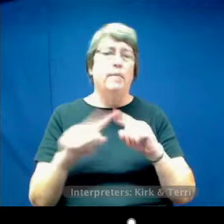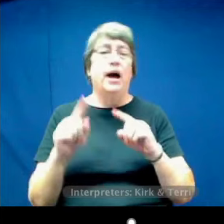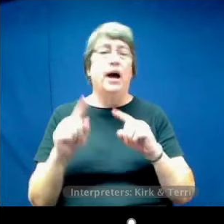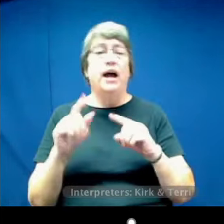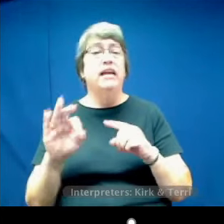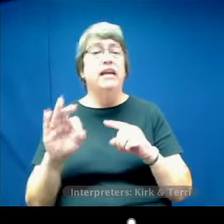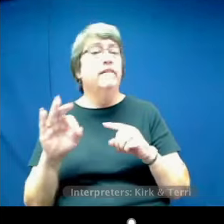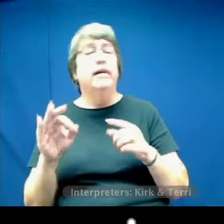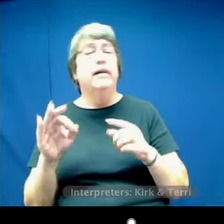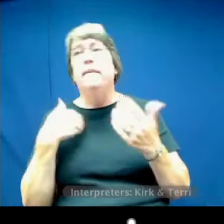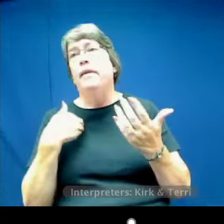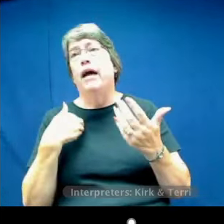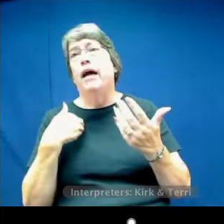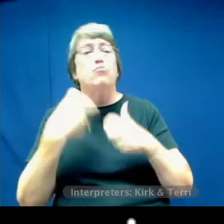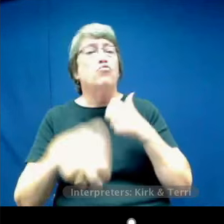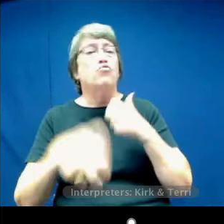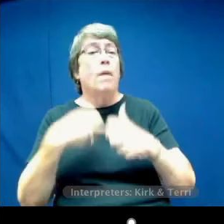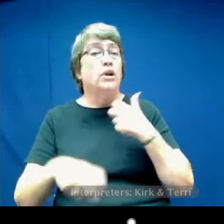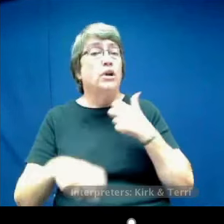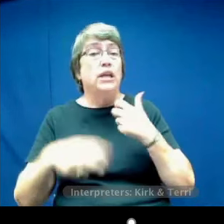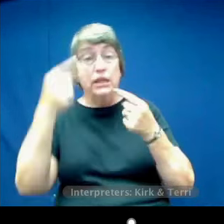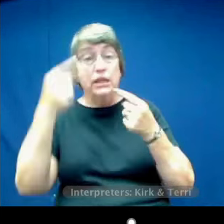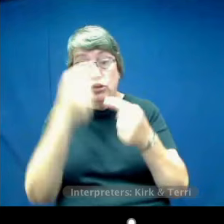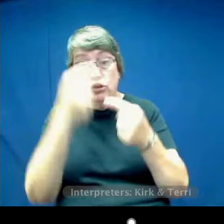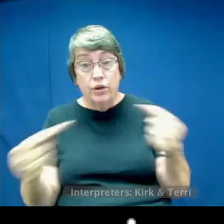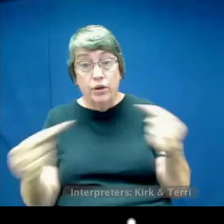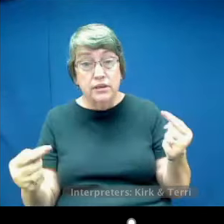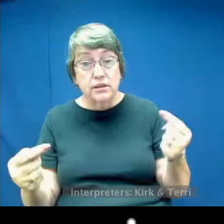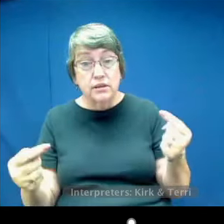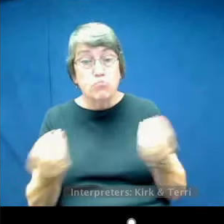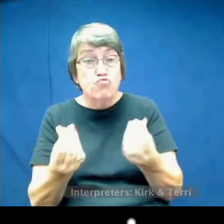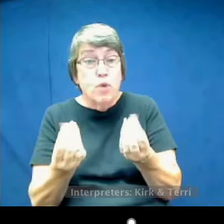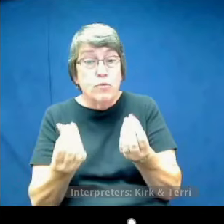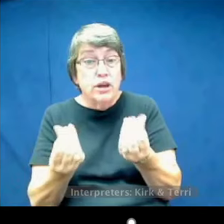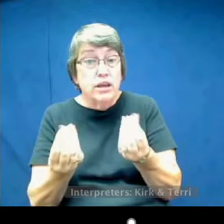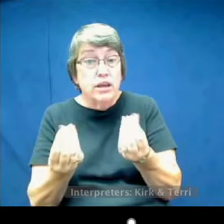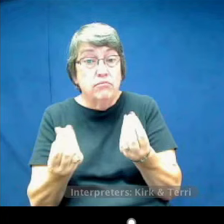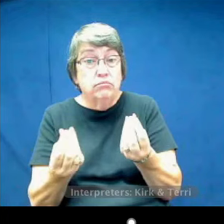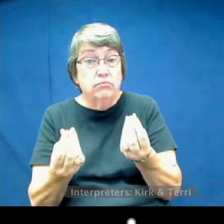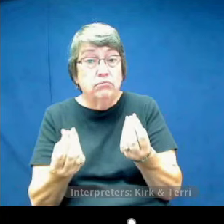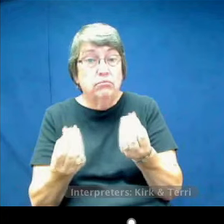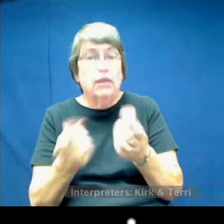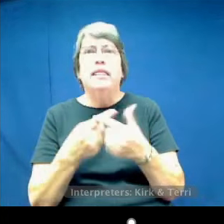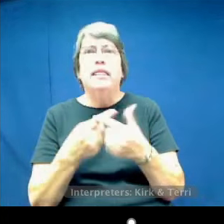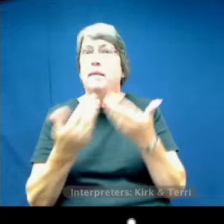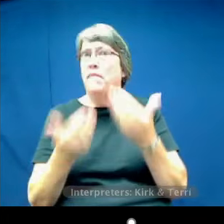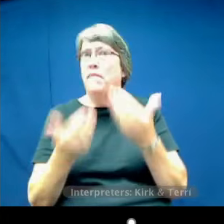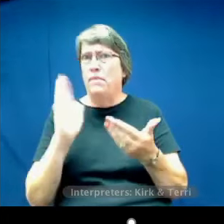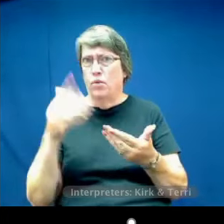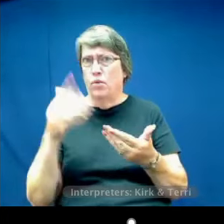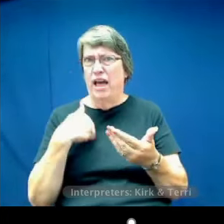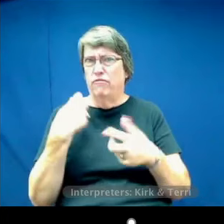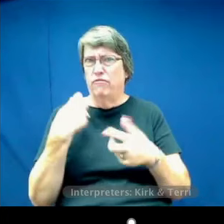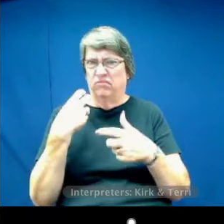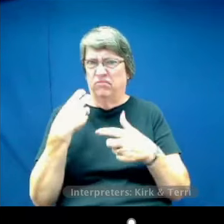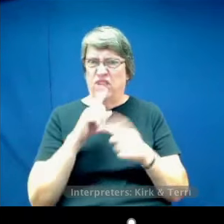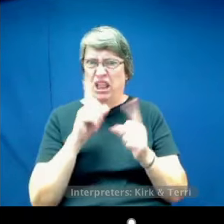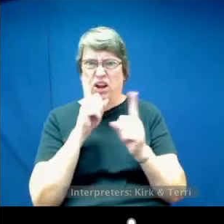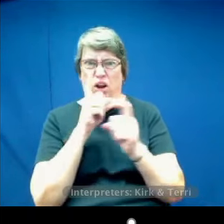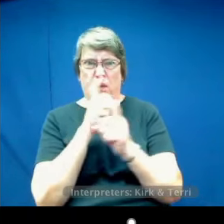issues, then you need to be prepared for complicated math concepts, things